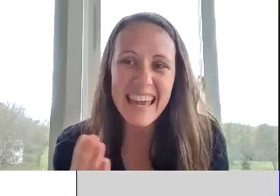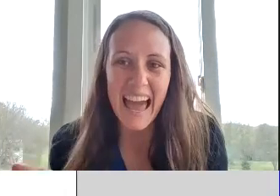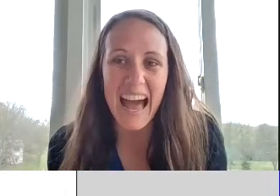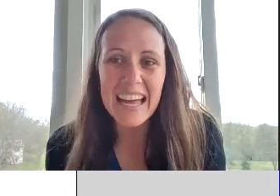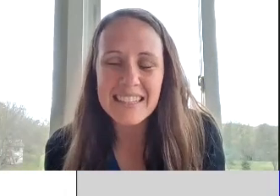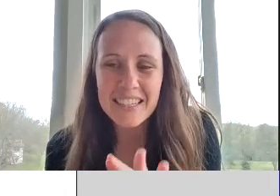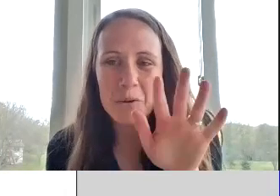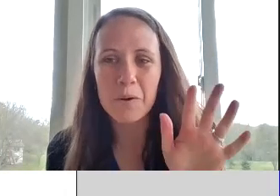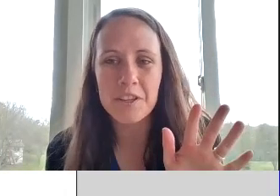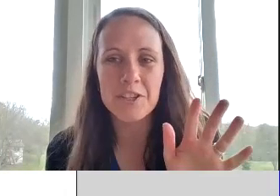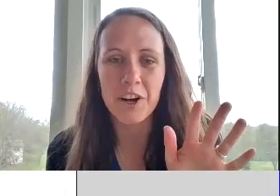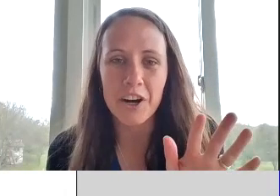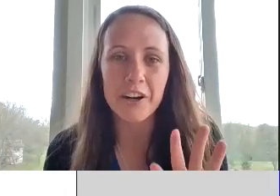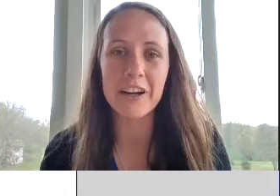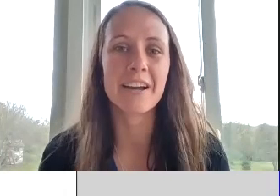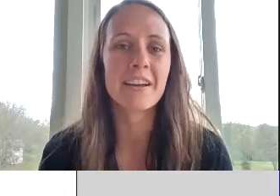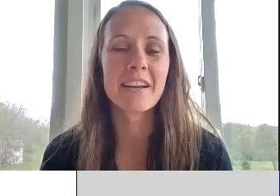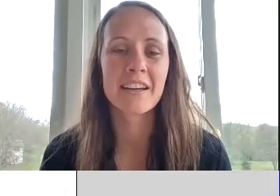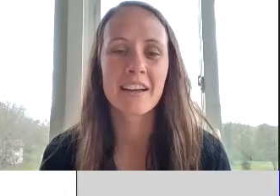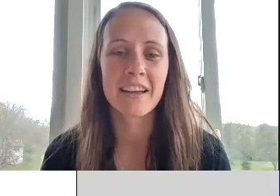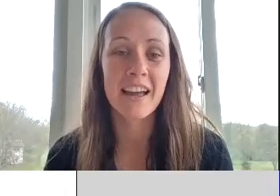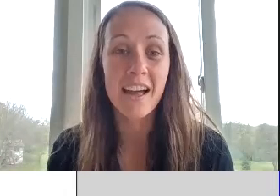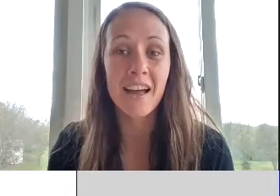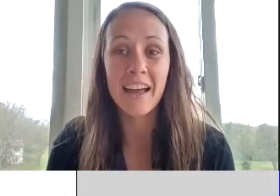Is it the cat or the dog?